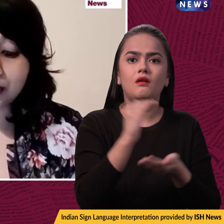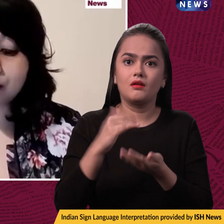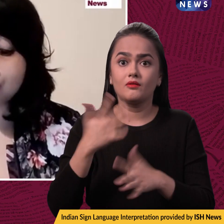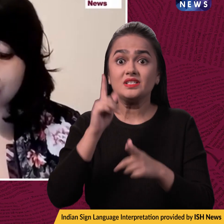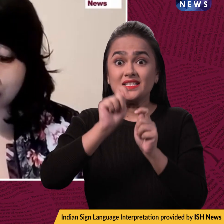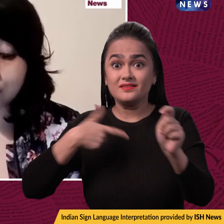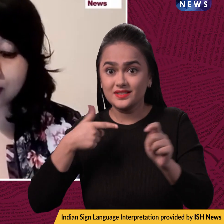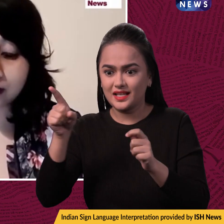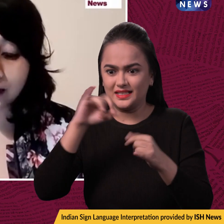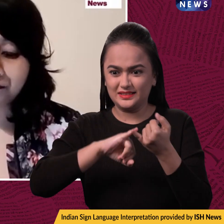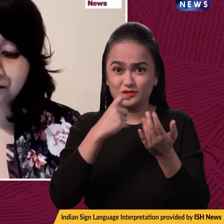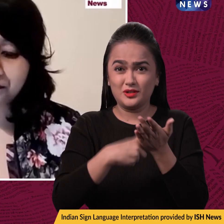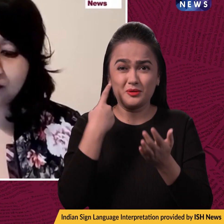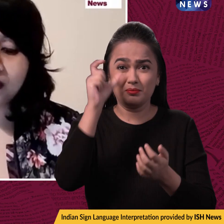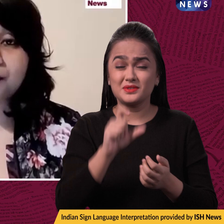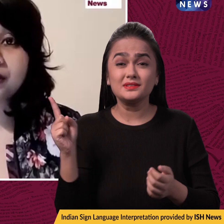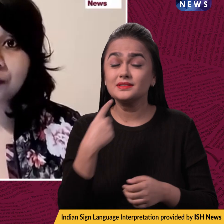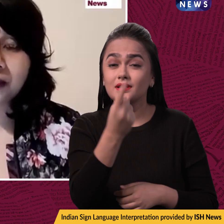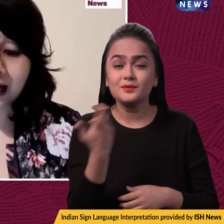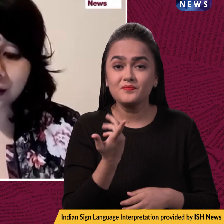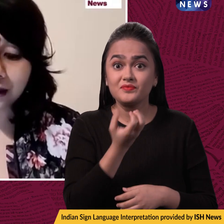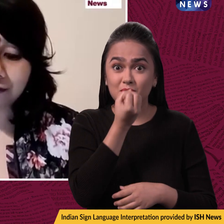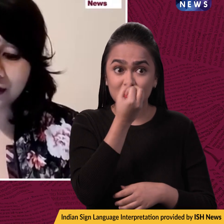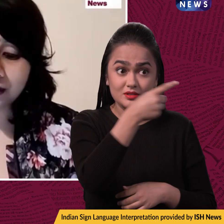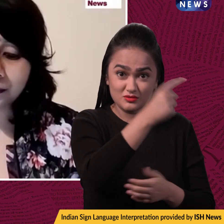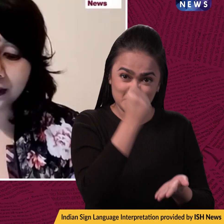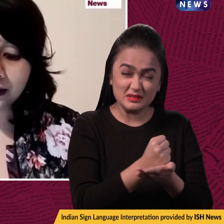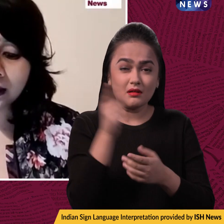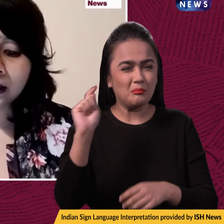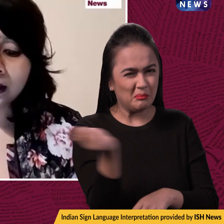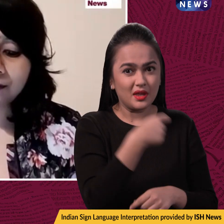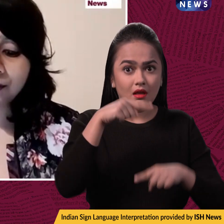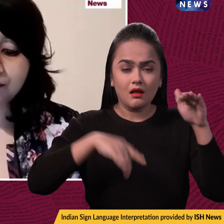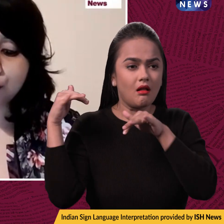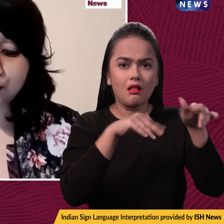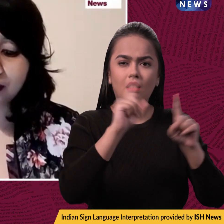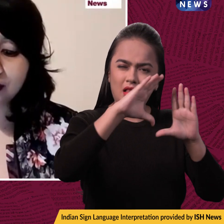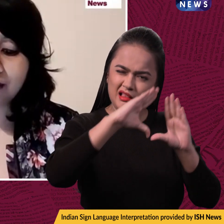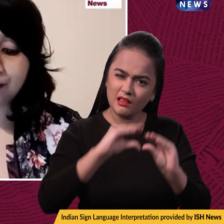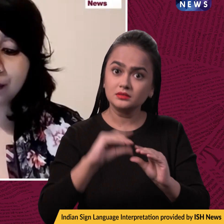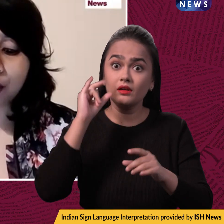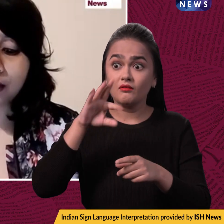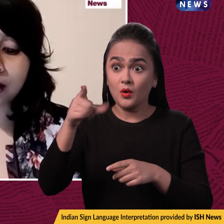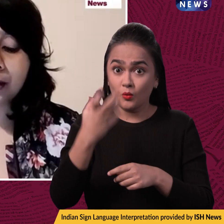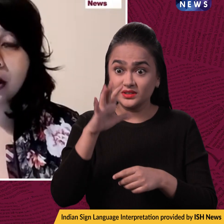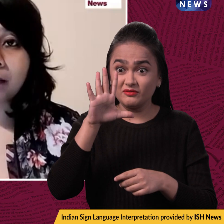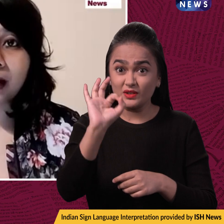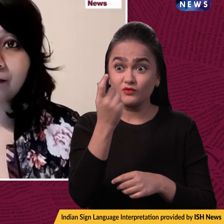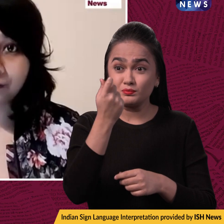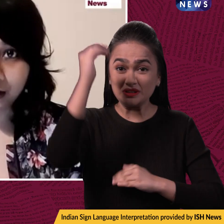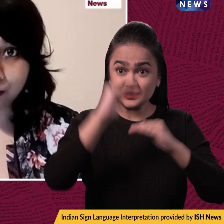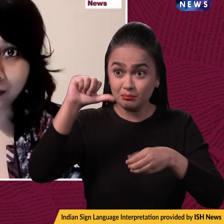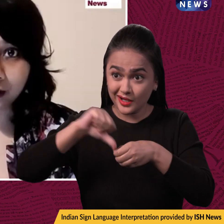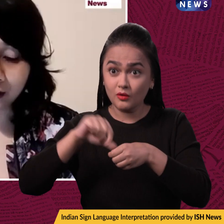Sena MP Sanjay Raut has said that the BJP has to be defeated completely if the fuel prices have to be brought down